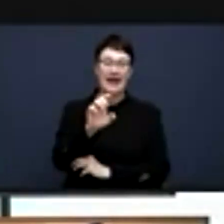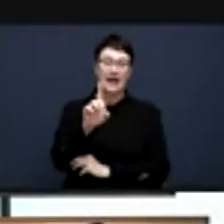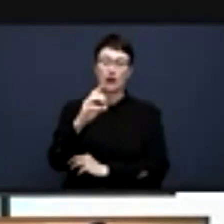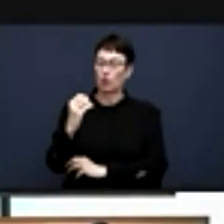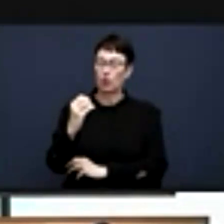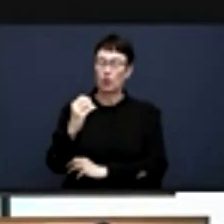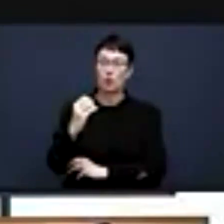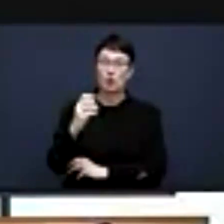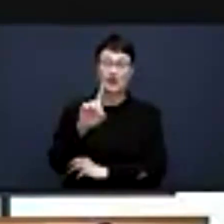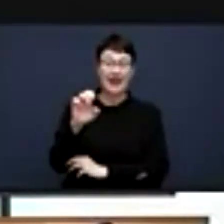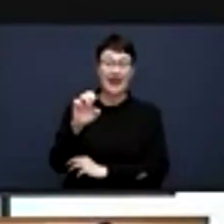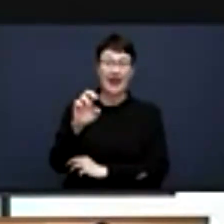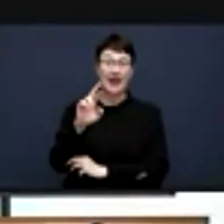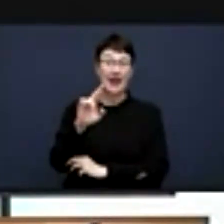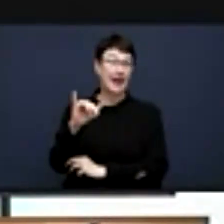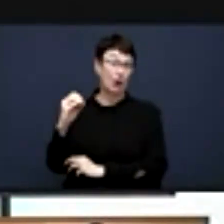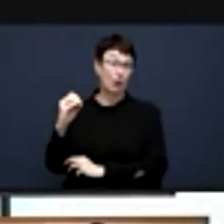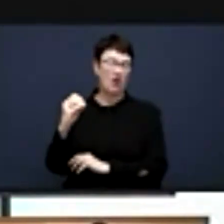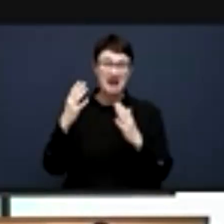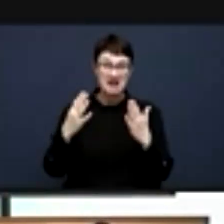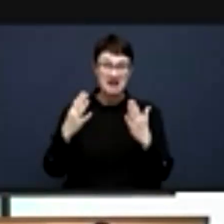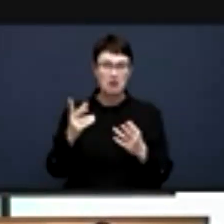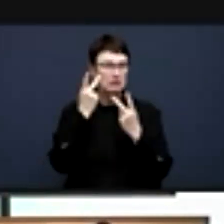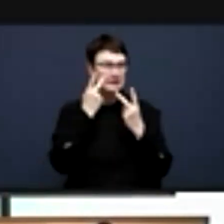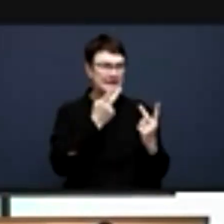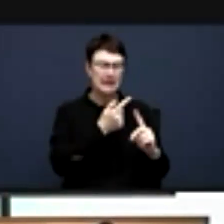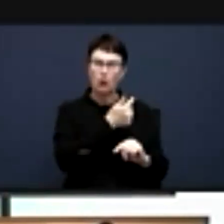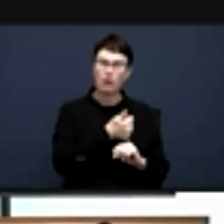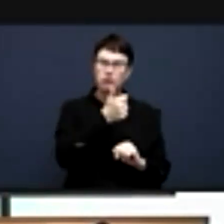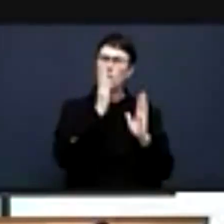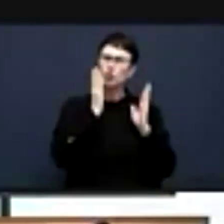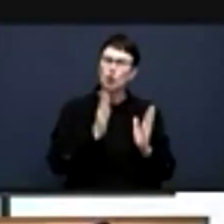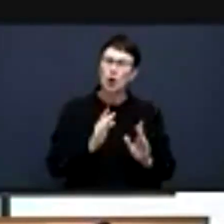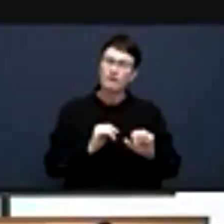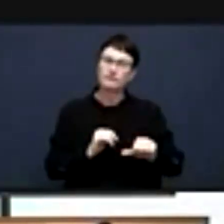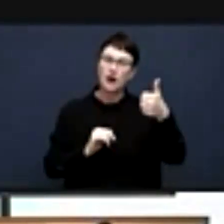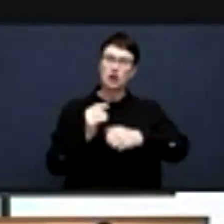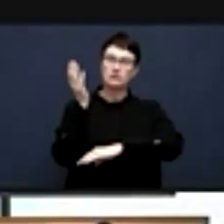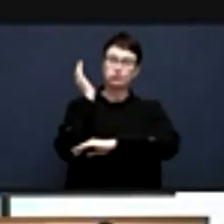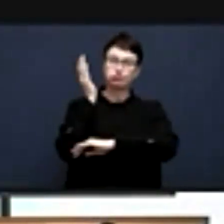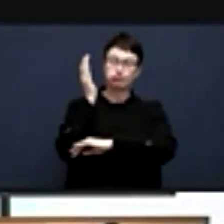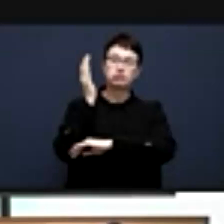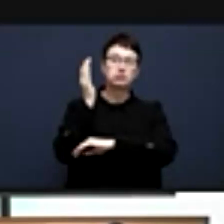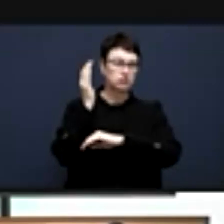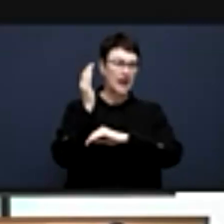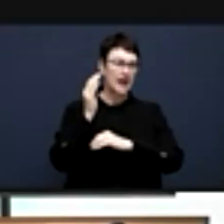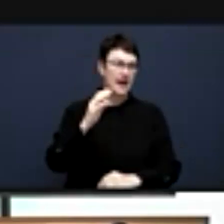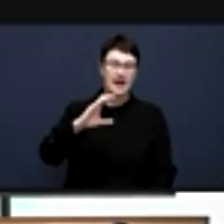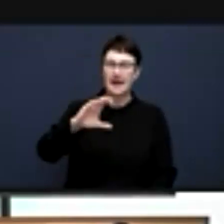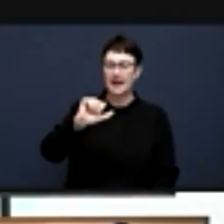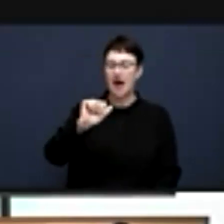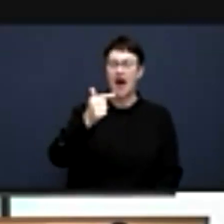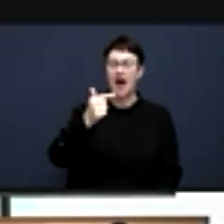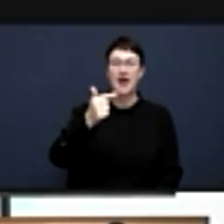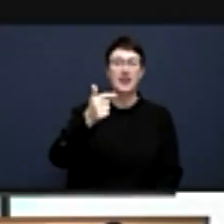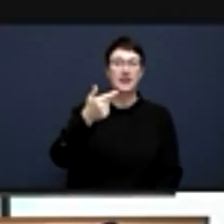was by Catherine Norton, our director. She's at the moment in a protest around the EU